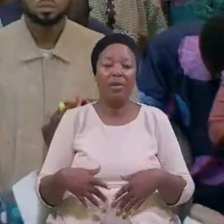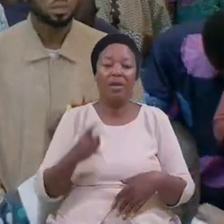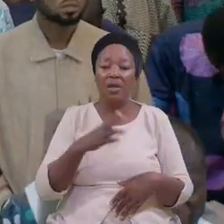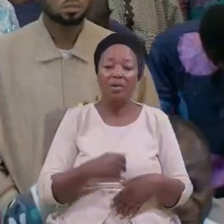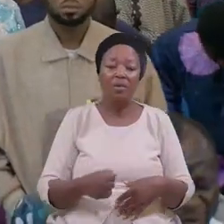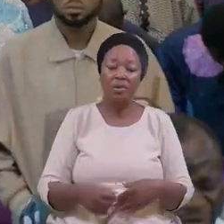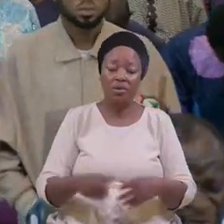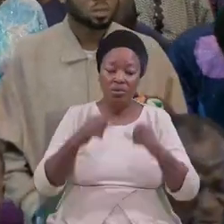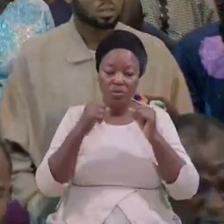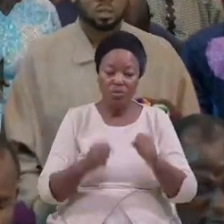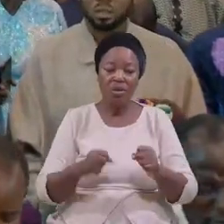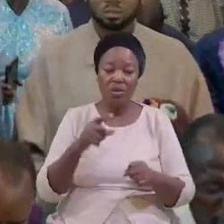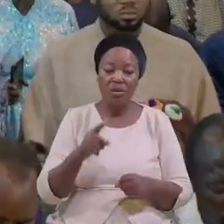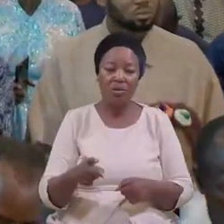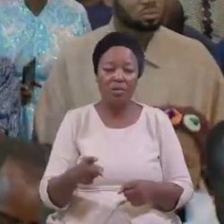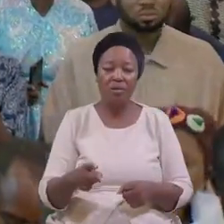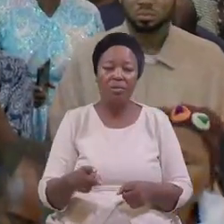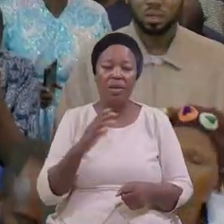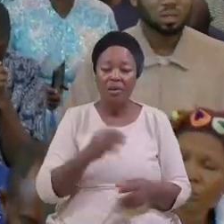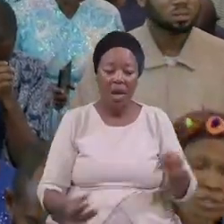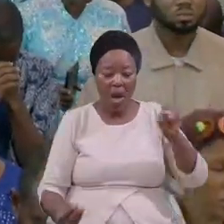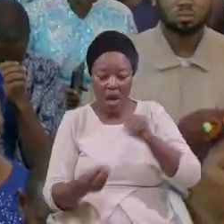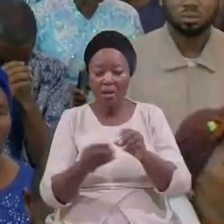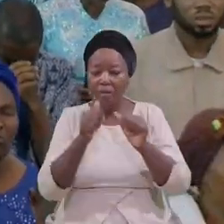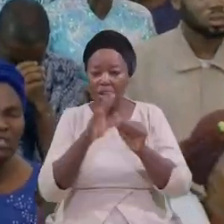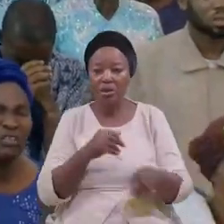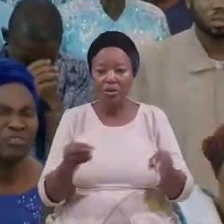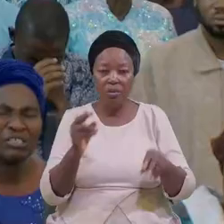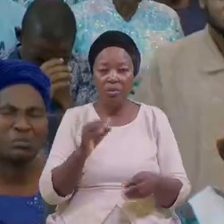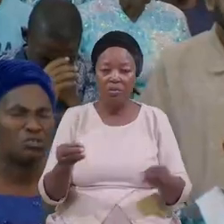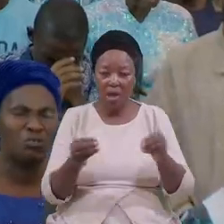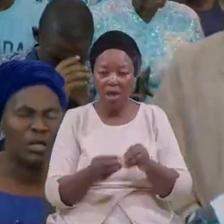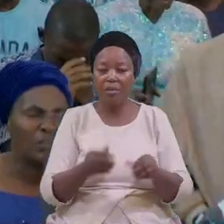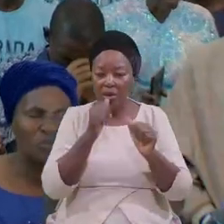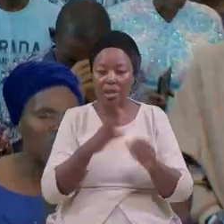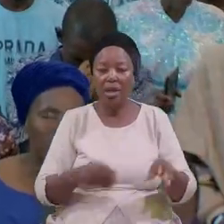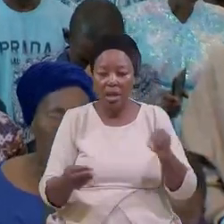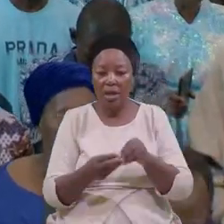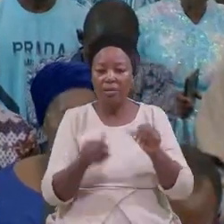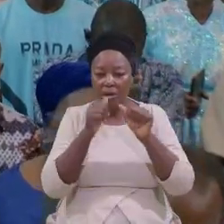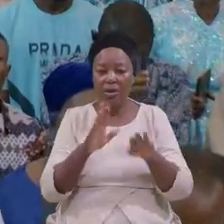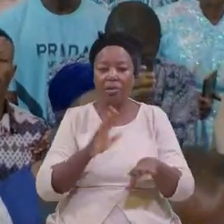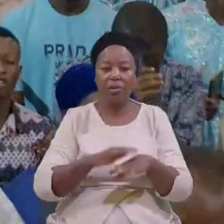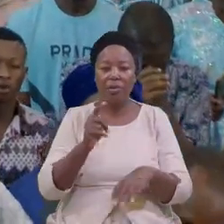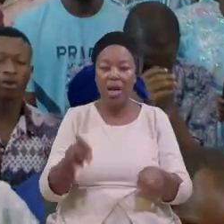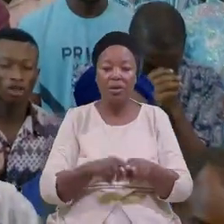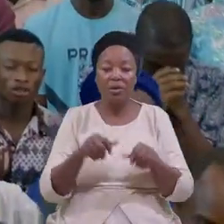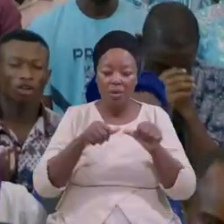you. He will add blessing upon blessing upon blessing as you move on